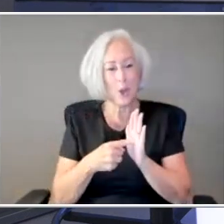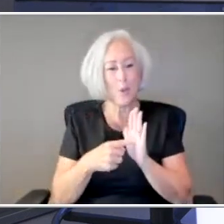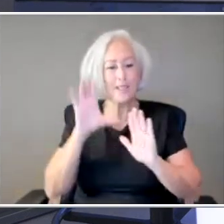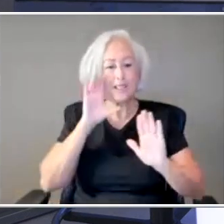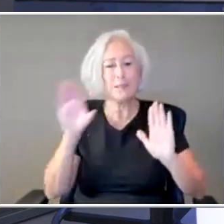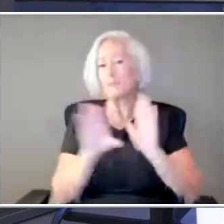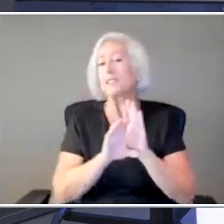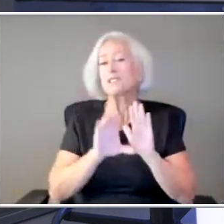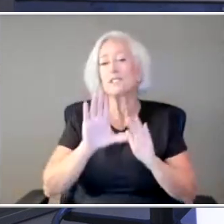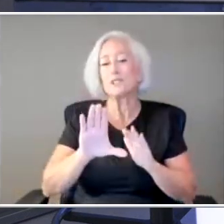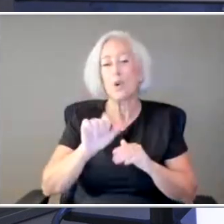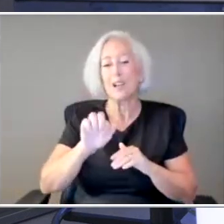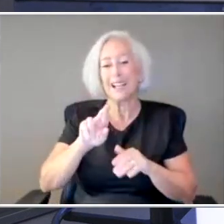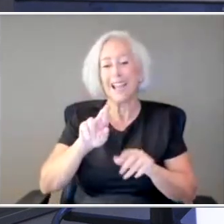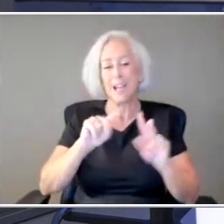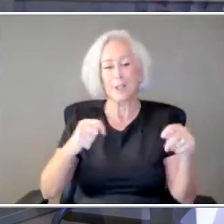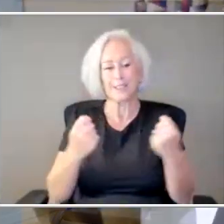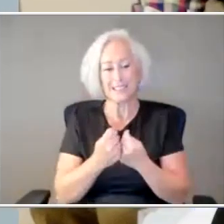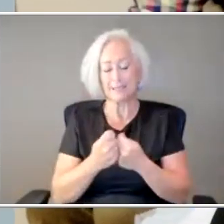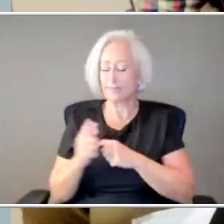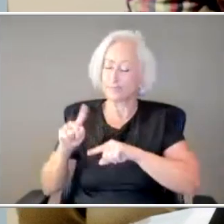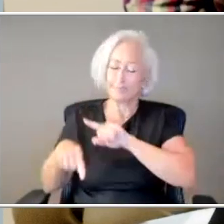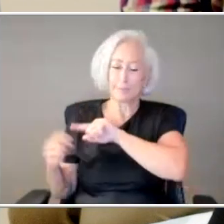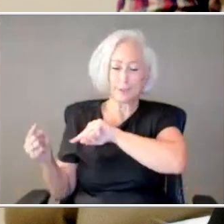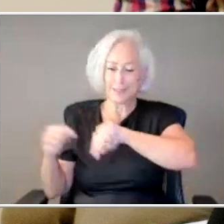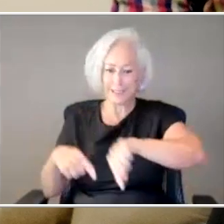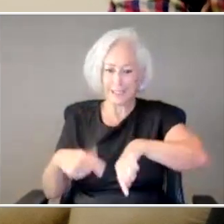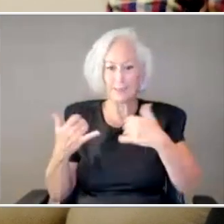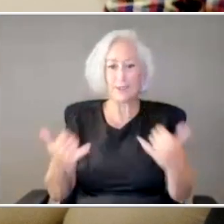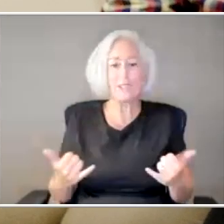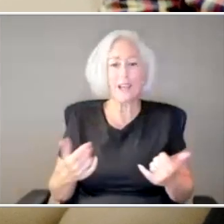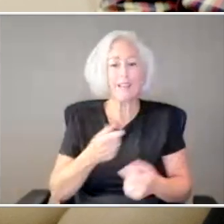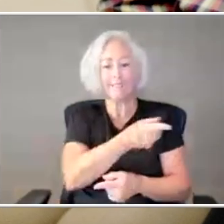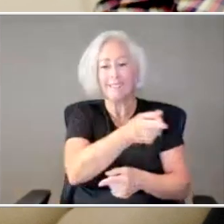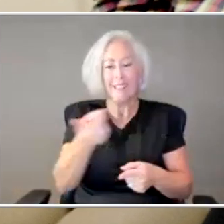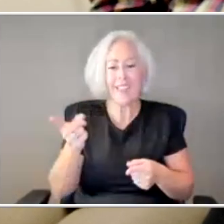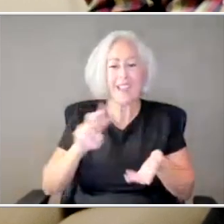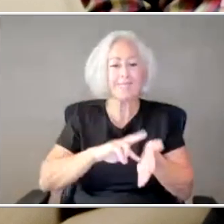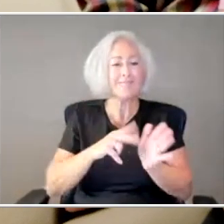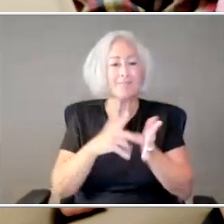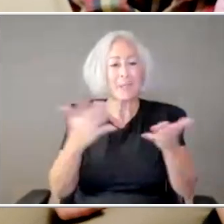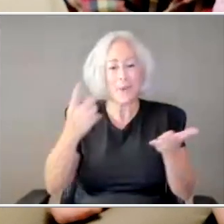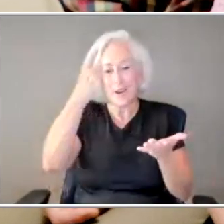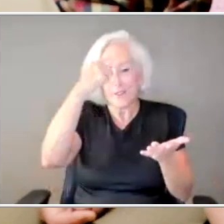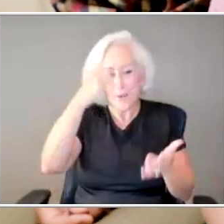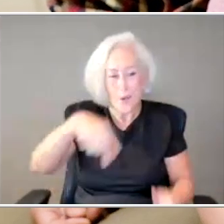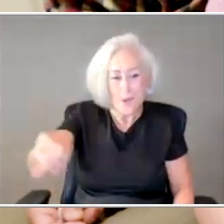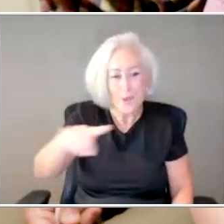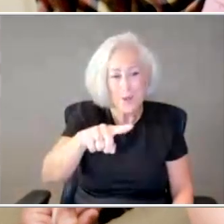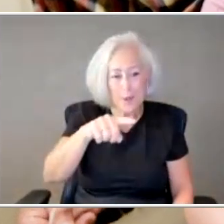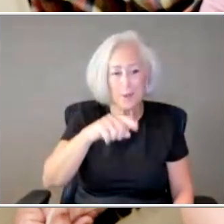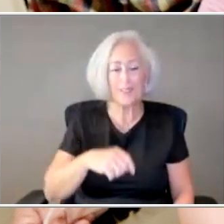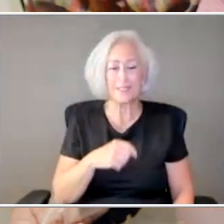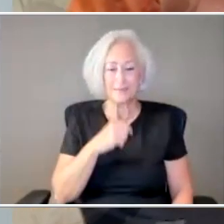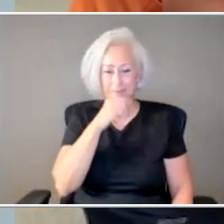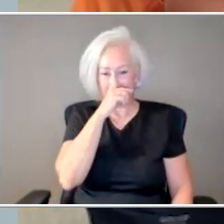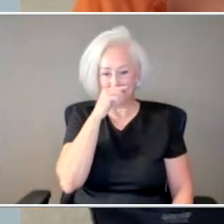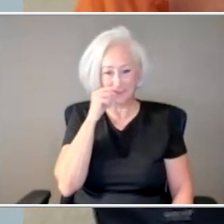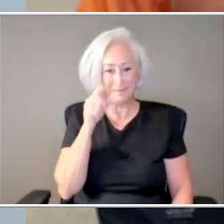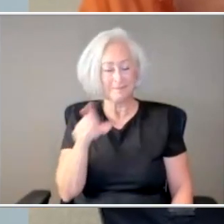here with us today, but what have they meant to you, and how important have they been through this ride? They